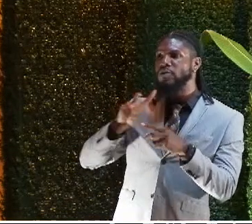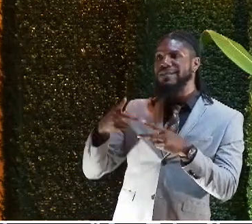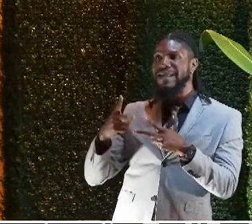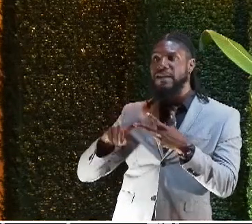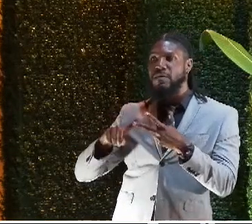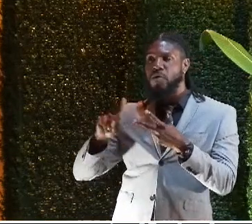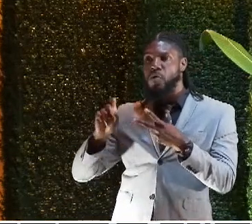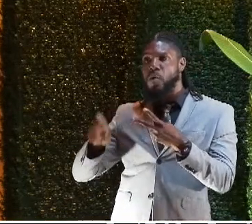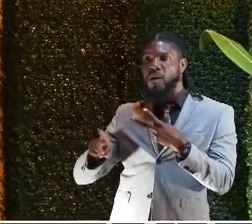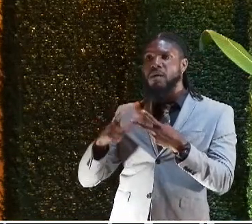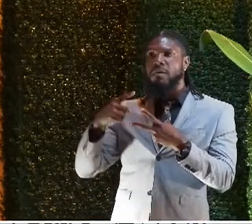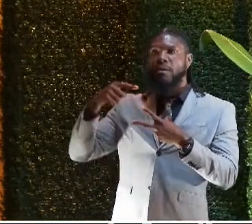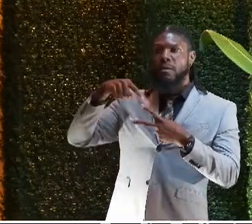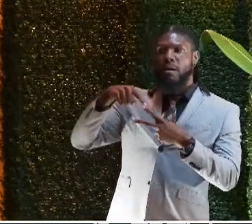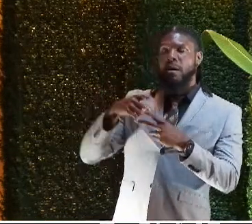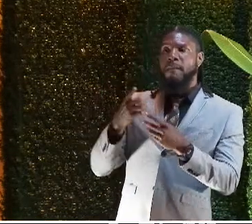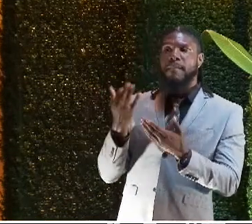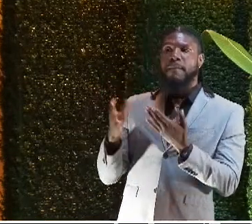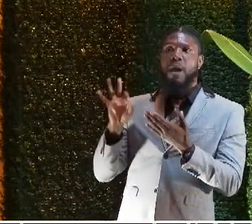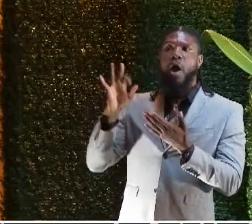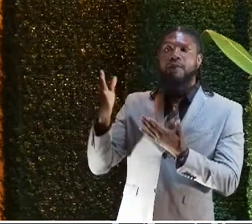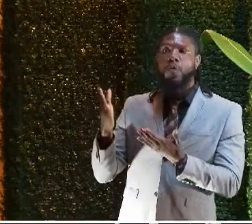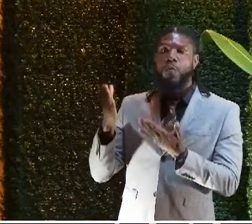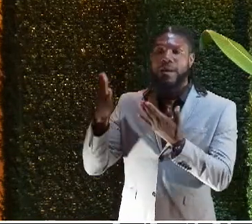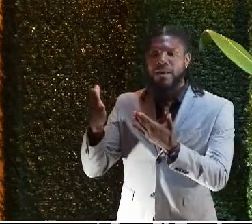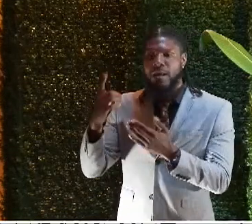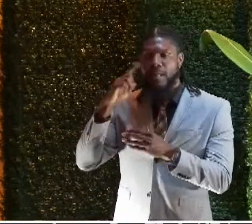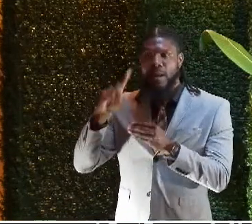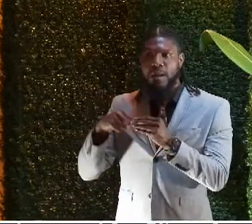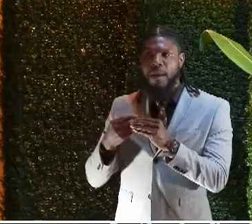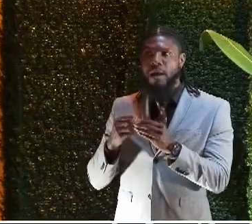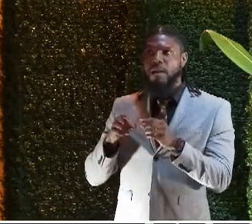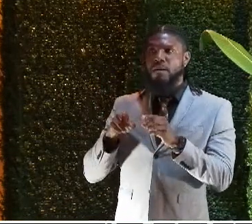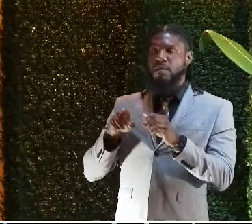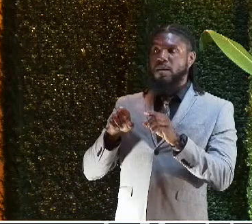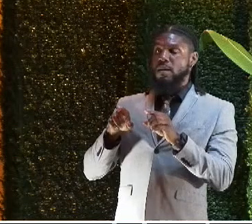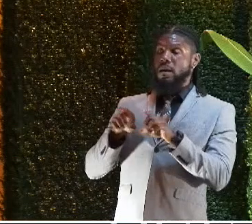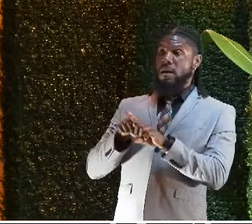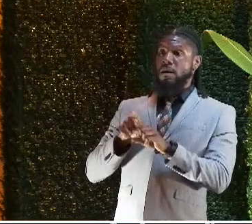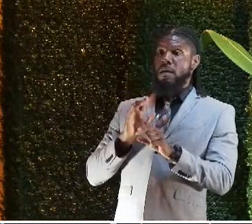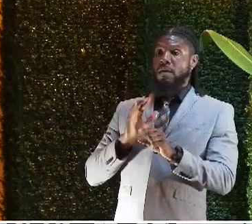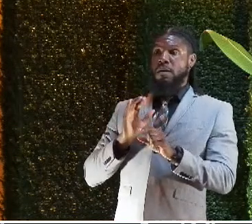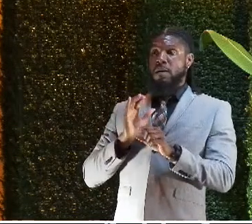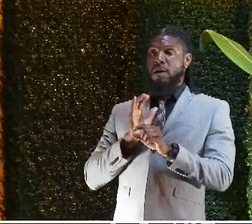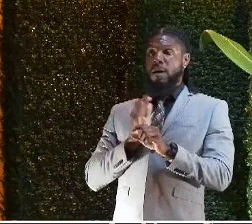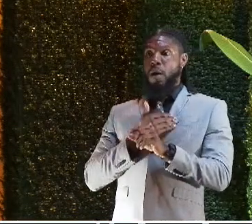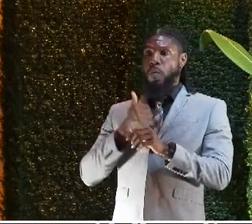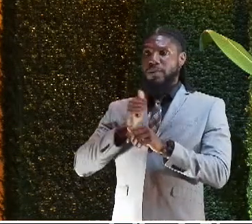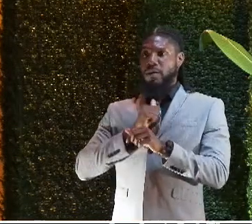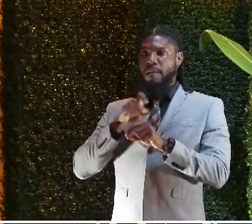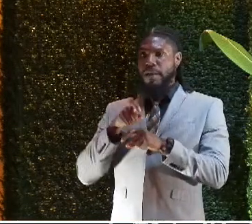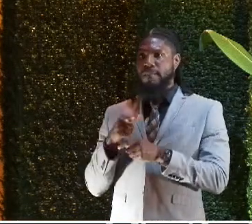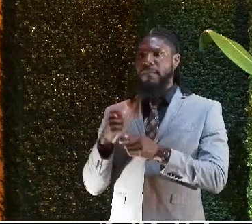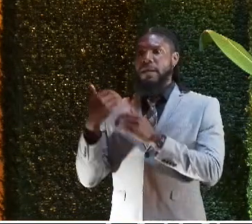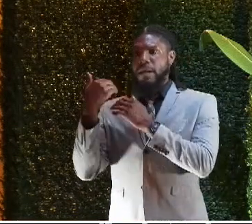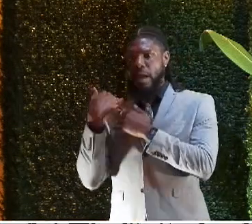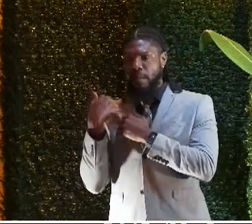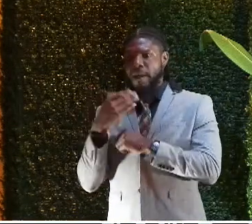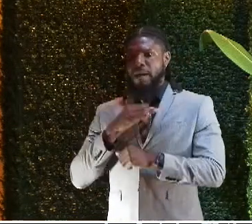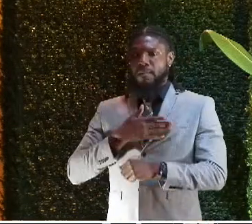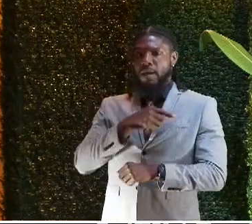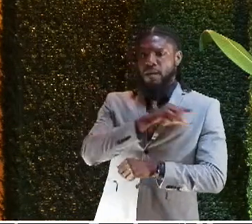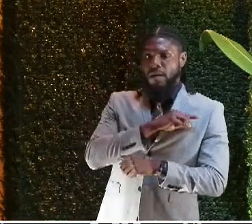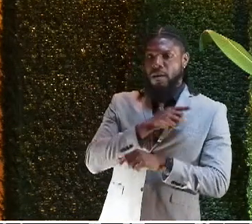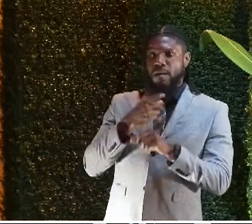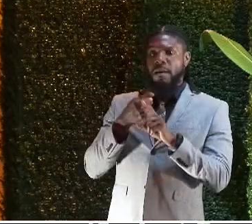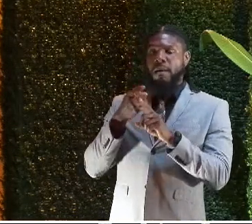offering is, maybe we think about it as holding ourselves accountable and not indictment, because we're people that are not invested